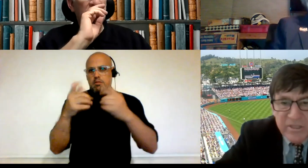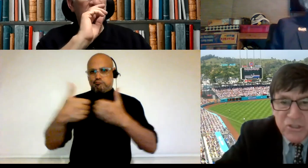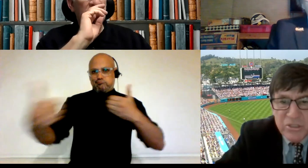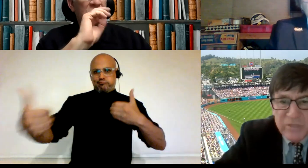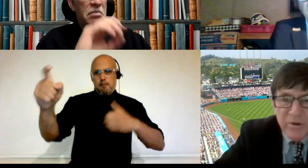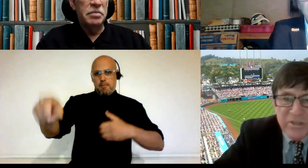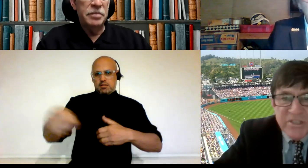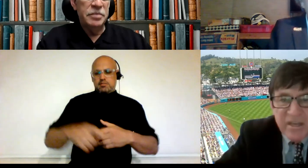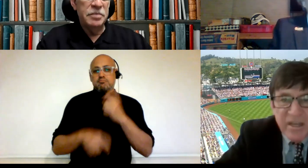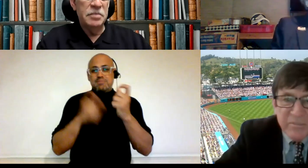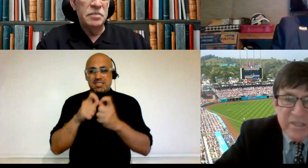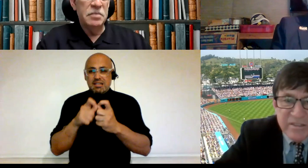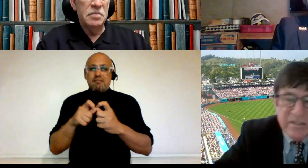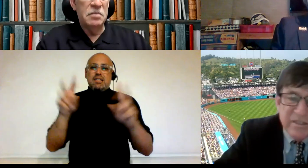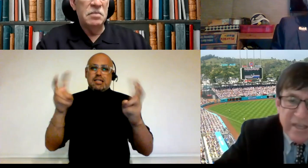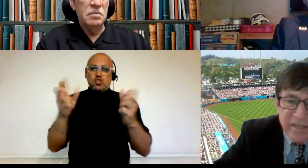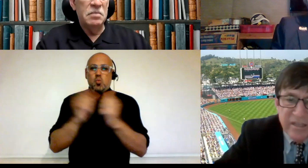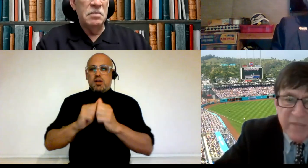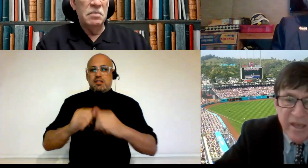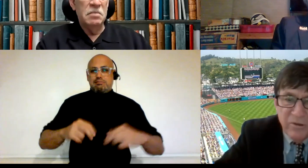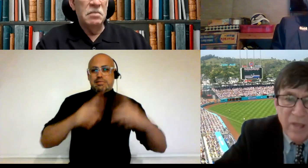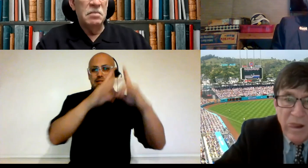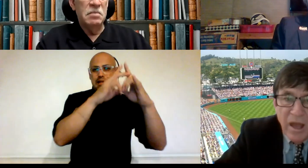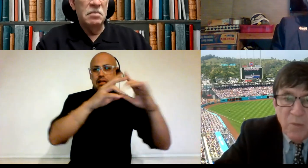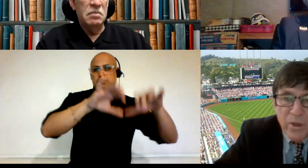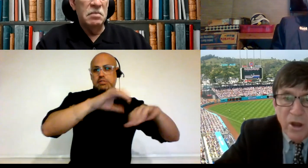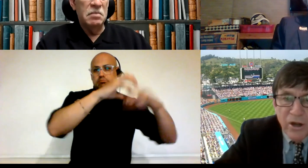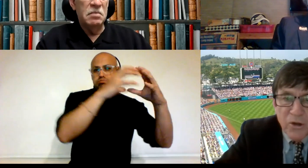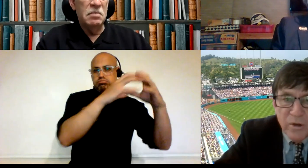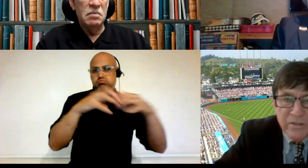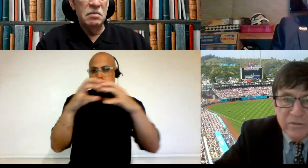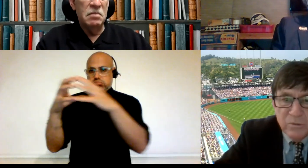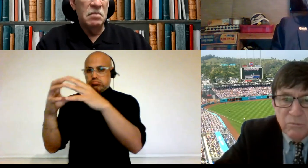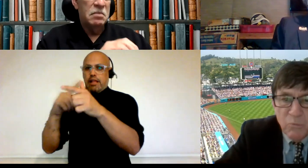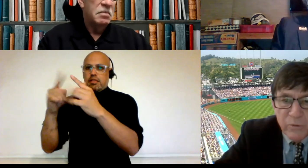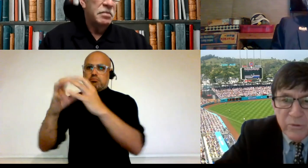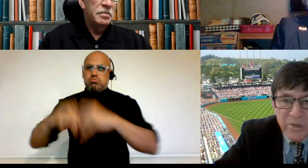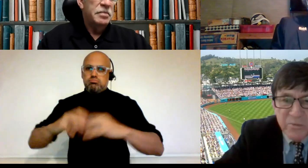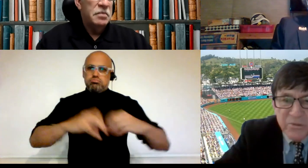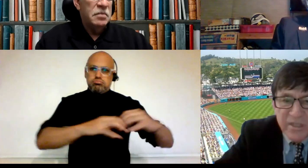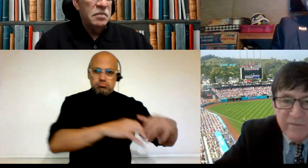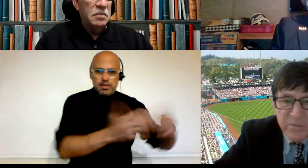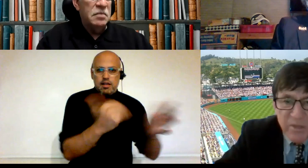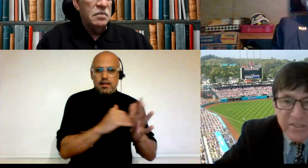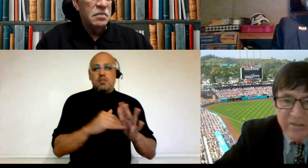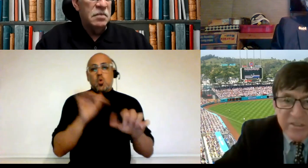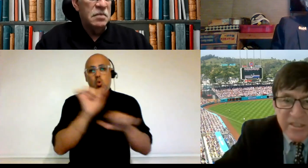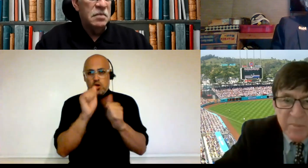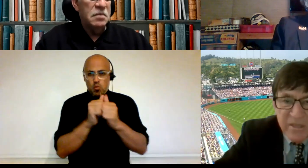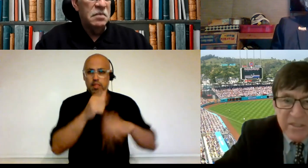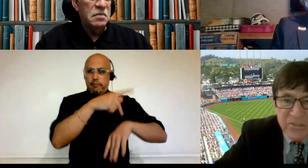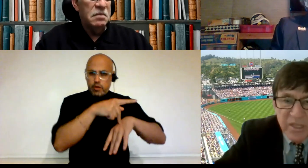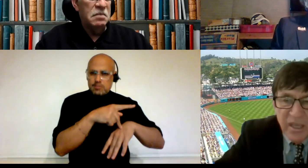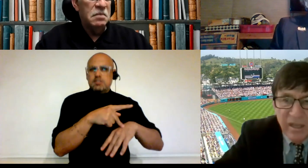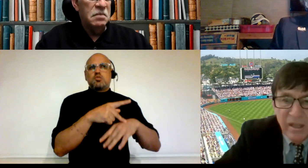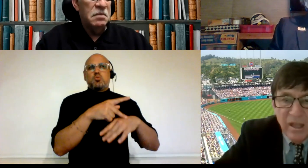facility issues as far as setting up tents and then taking them down. We are going to work with principals to give them as much outside space